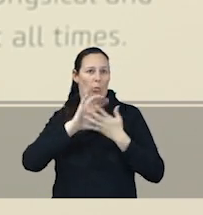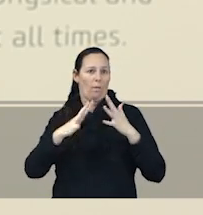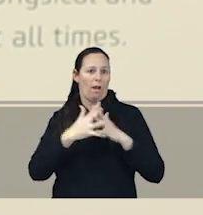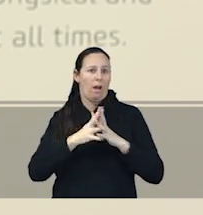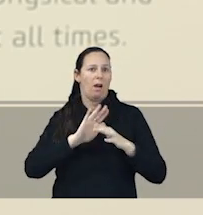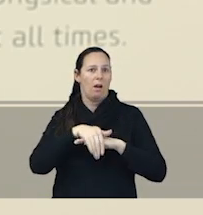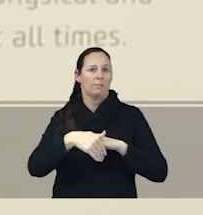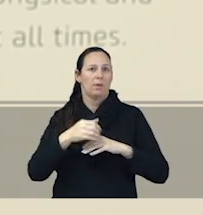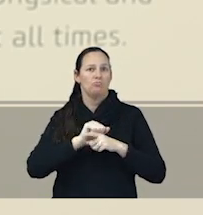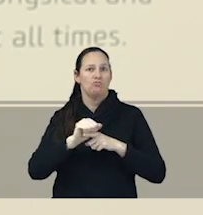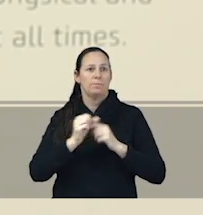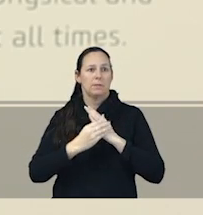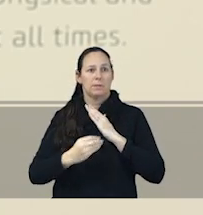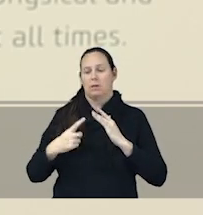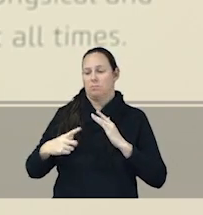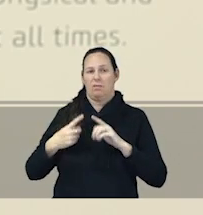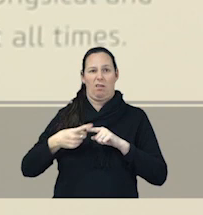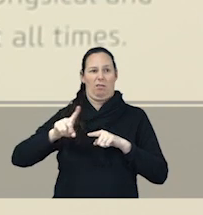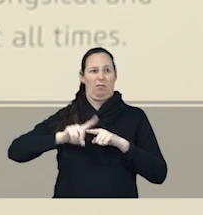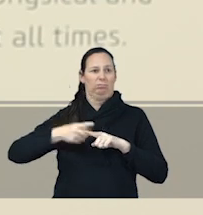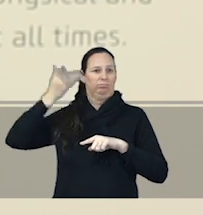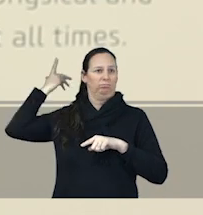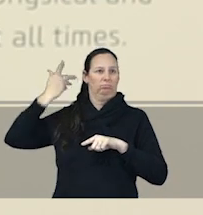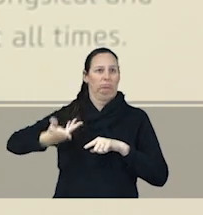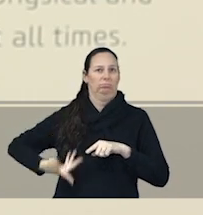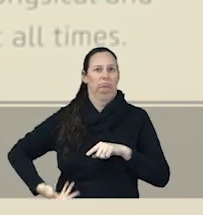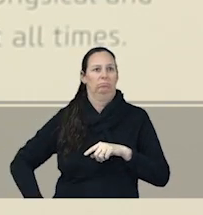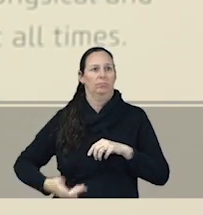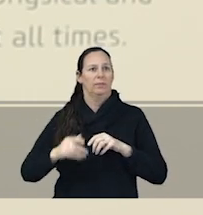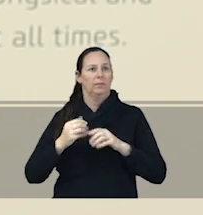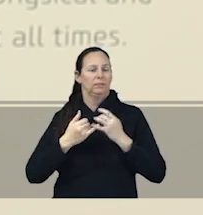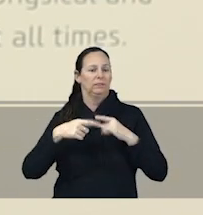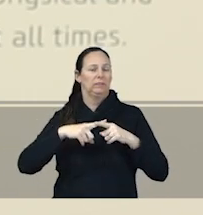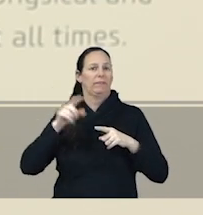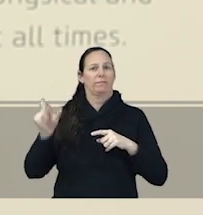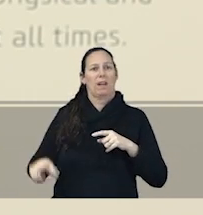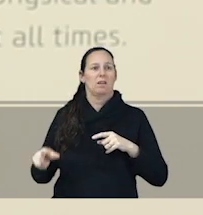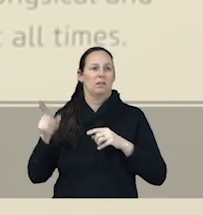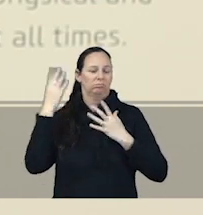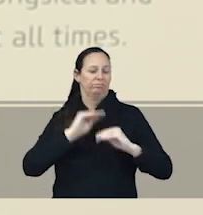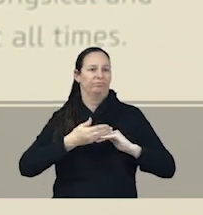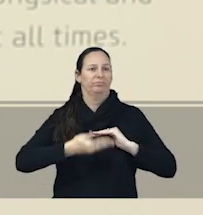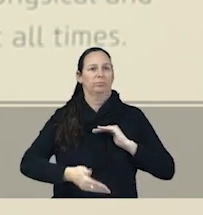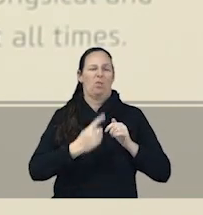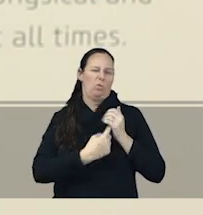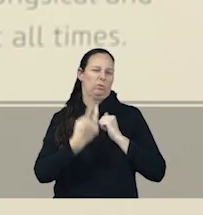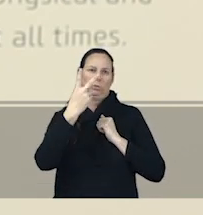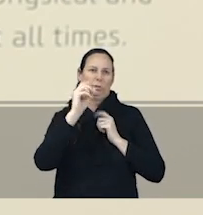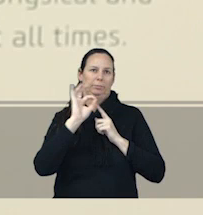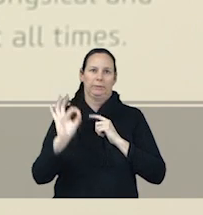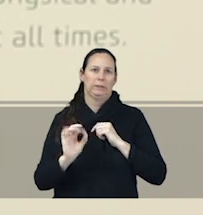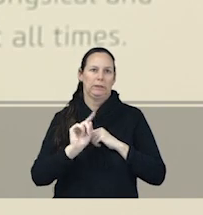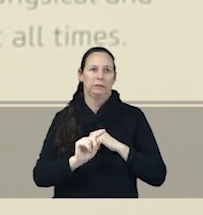grooming. Some sex offenders are well aware of grooming because they were groomed as children. But that only